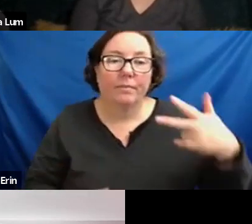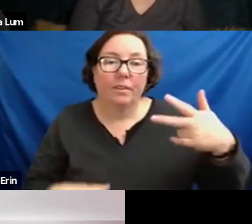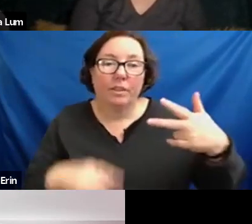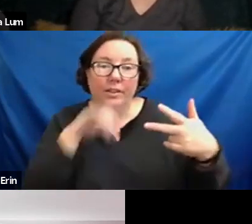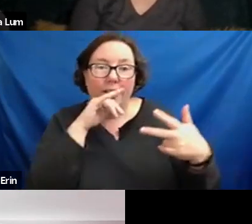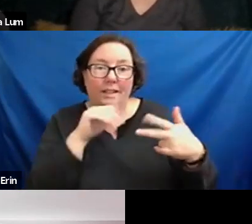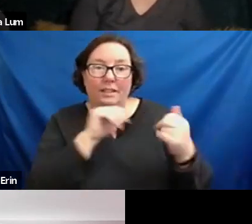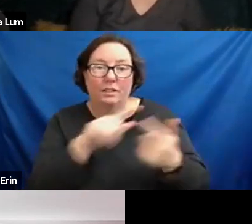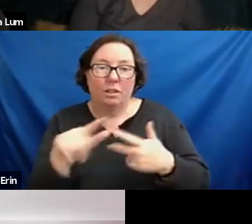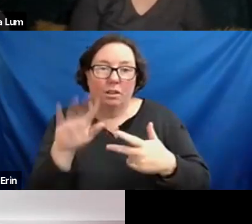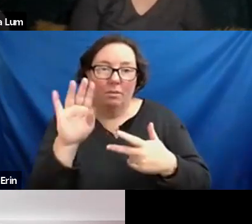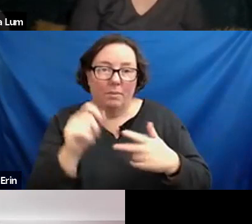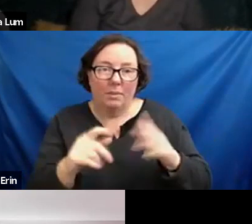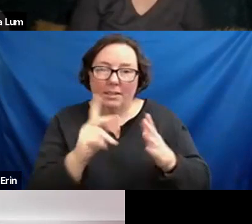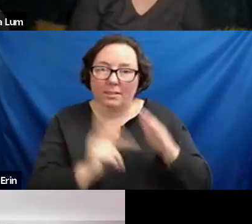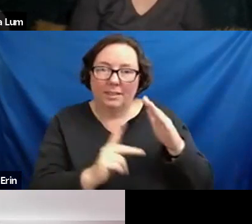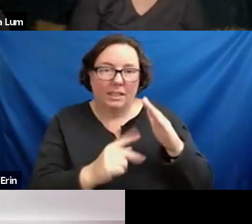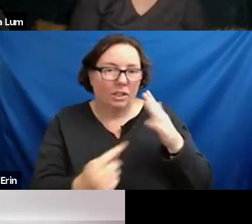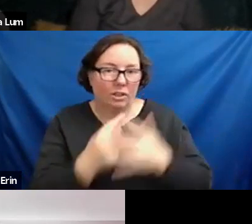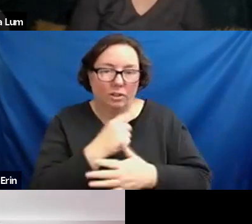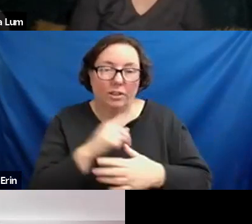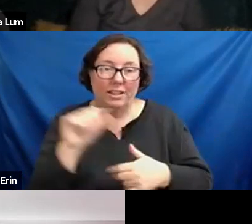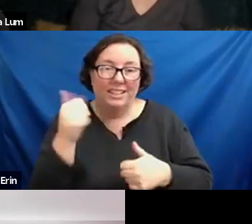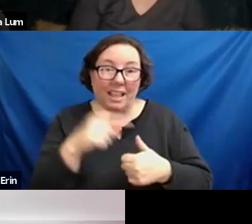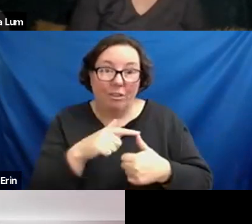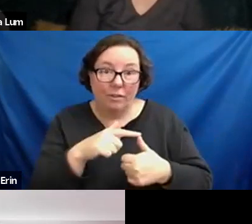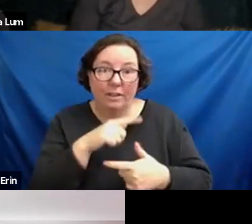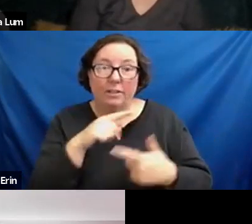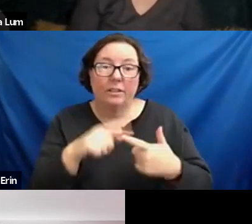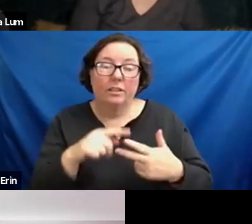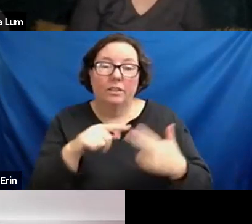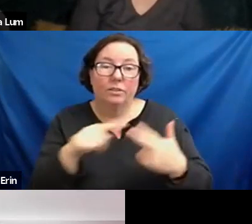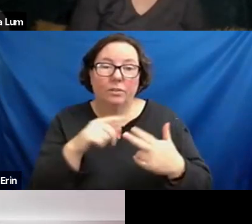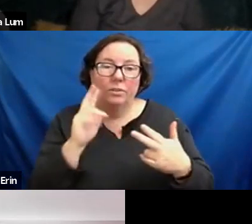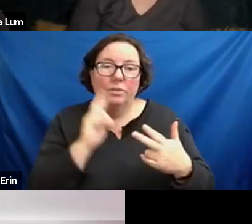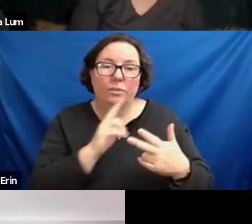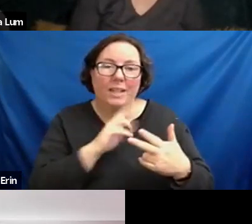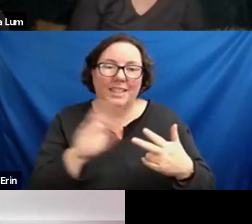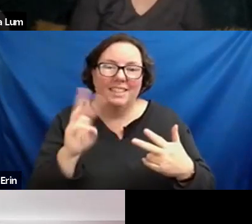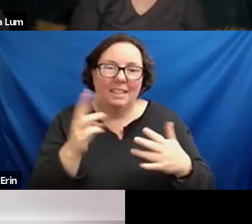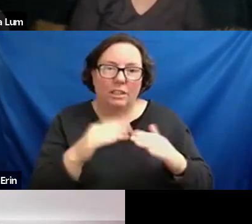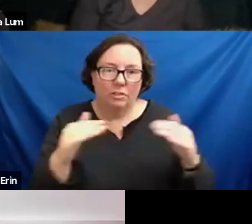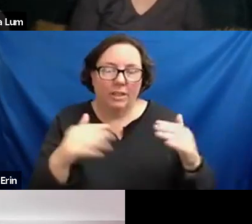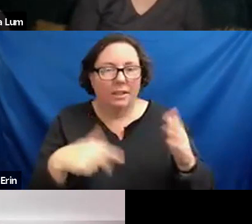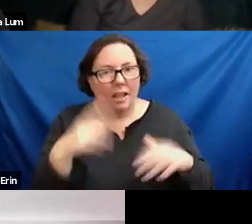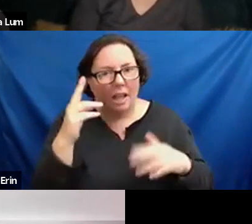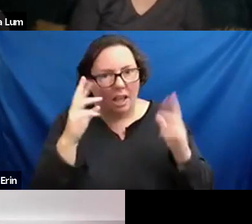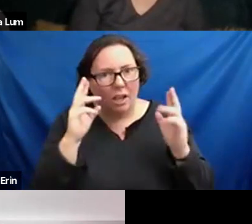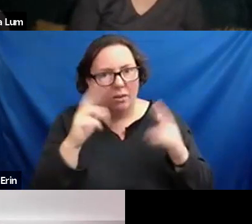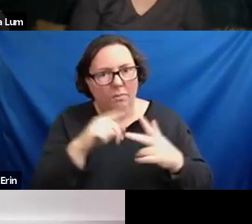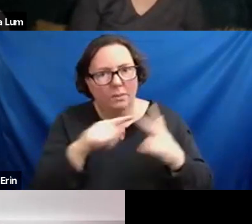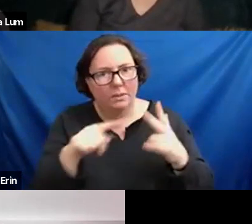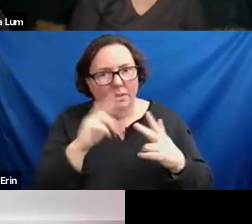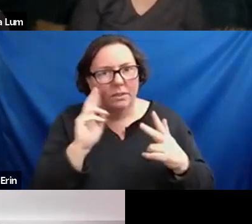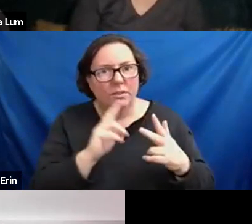Boston public schools from kindergarten on, a 10th grade and a twin 6th graders. We had high hopes that our twin 6th